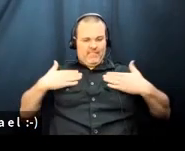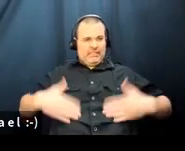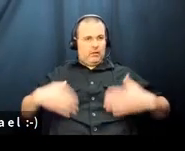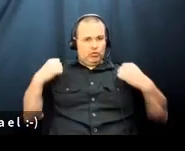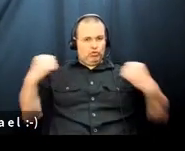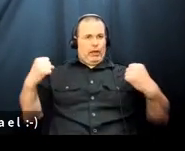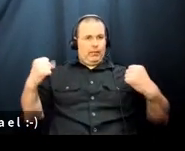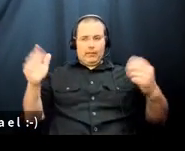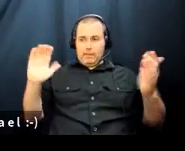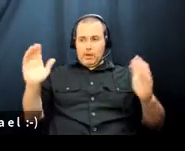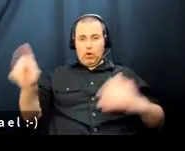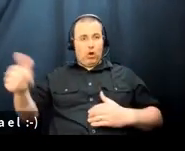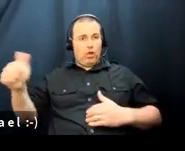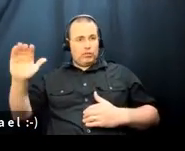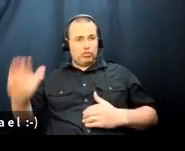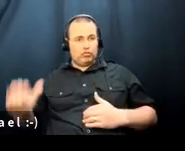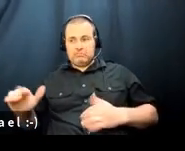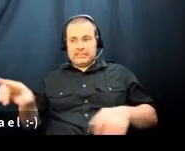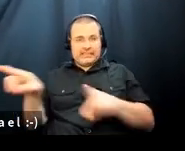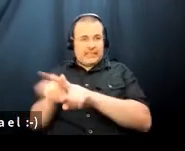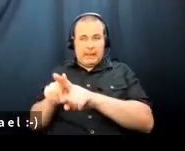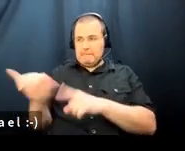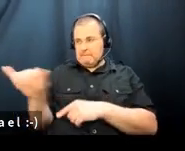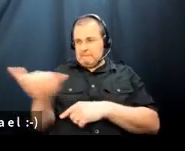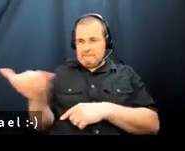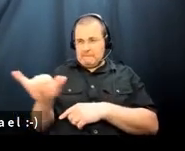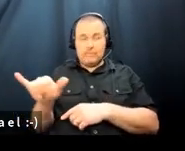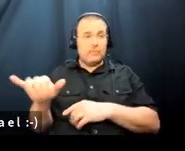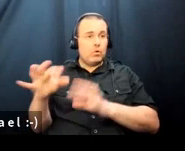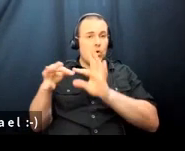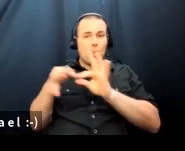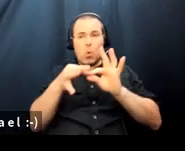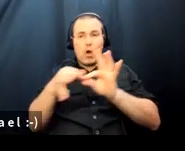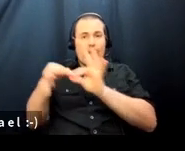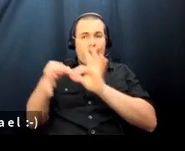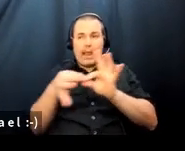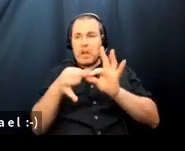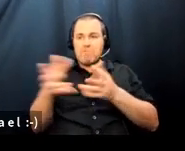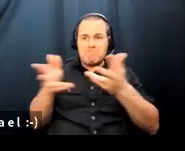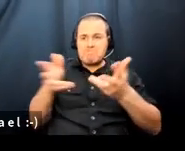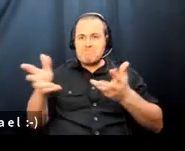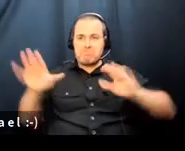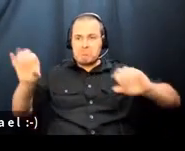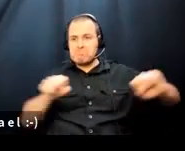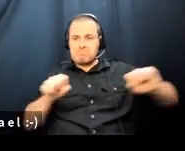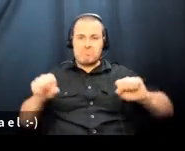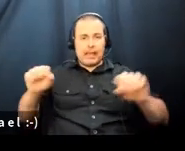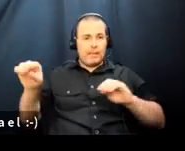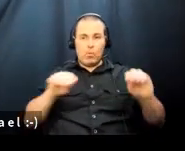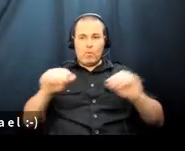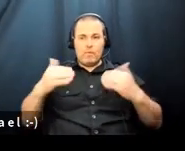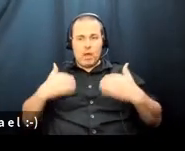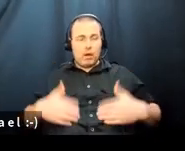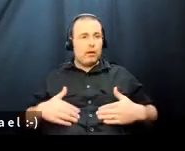their age? Are they as coordinated? Is your child as curious, as